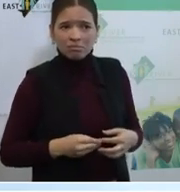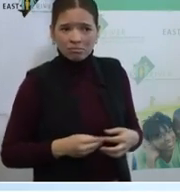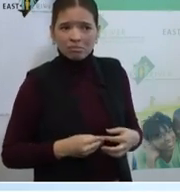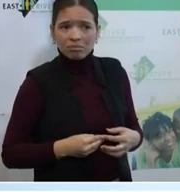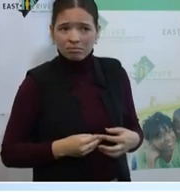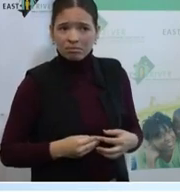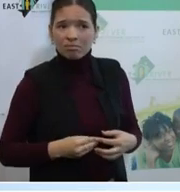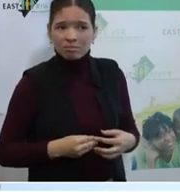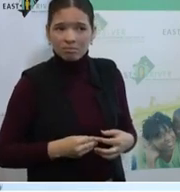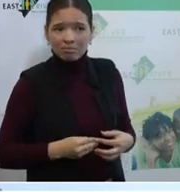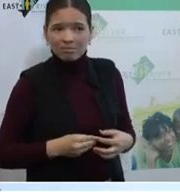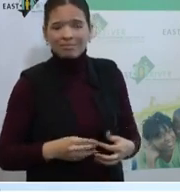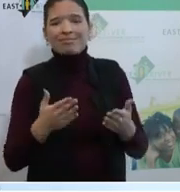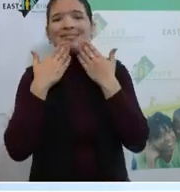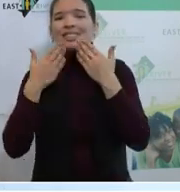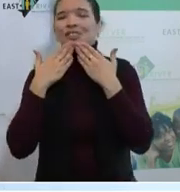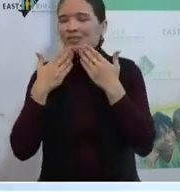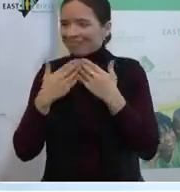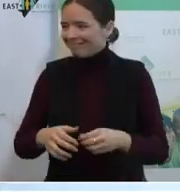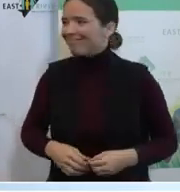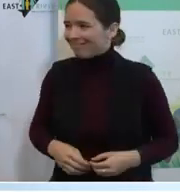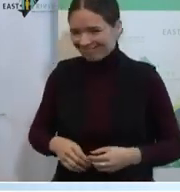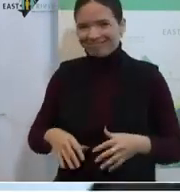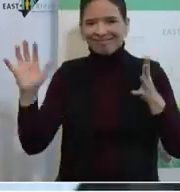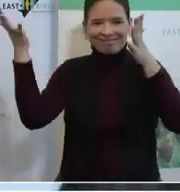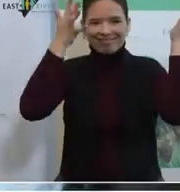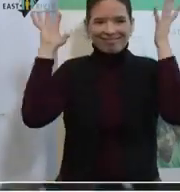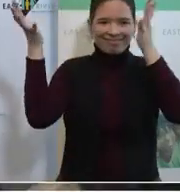All right. Thank you, everybody.